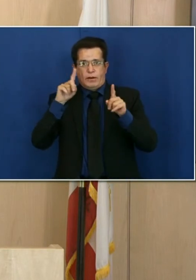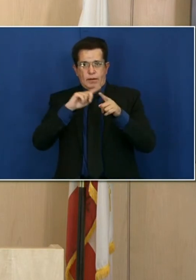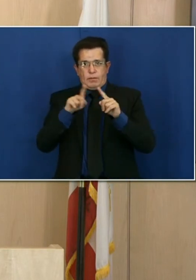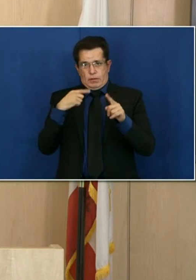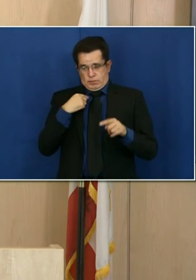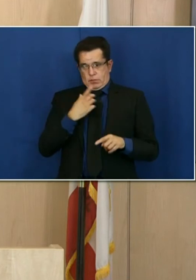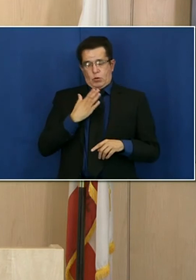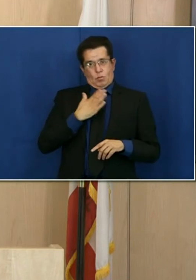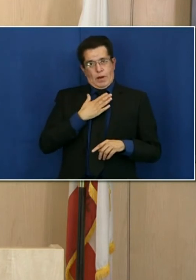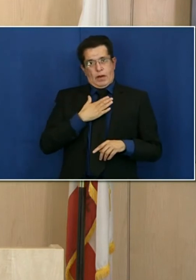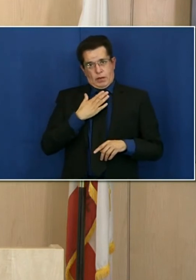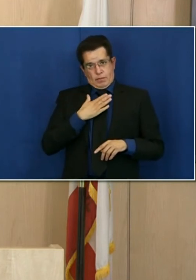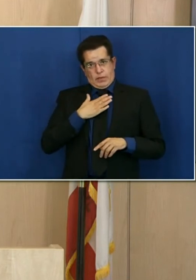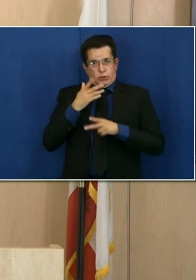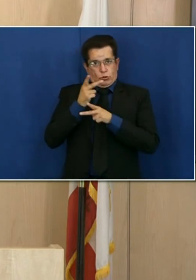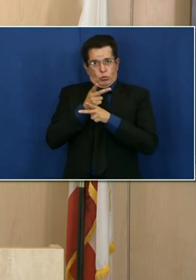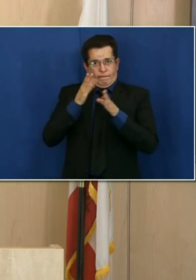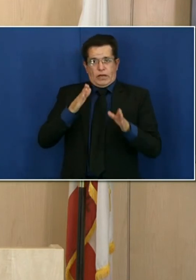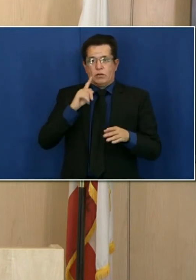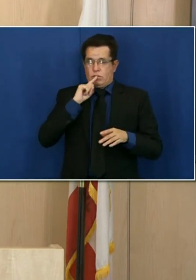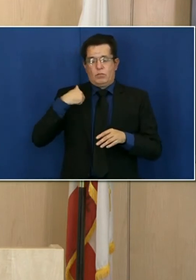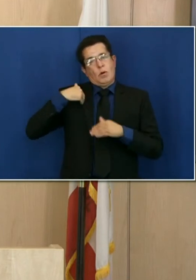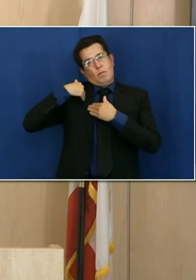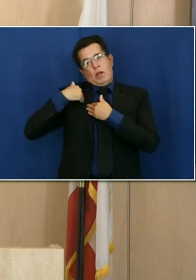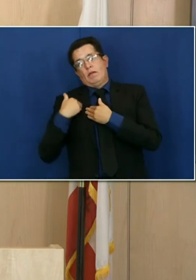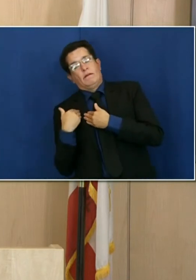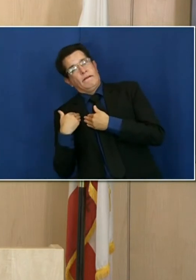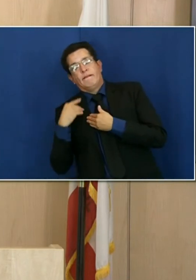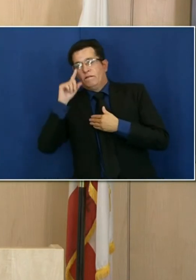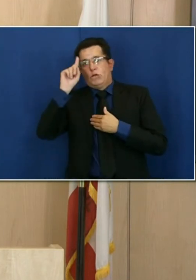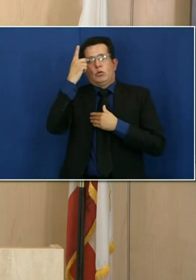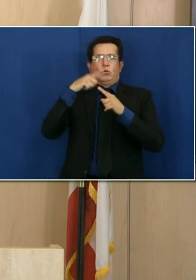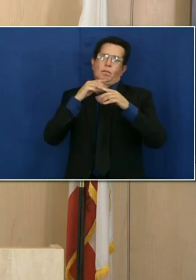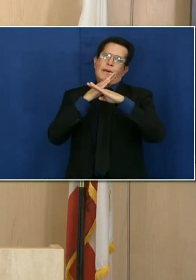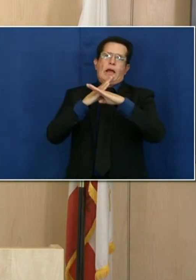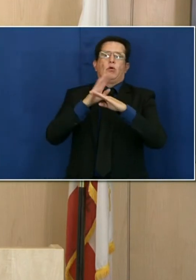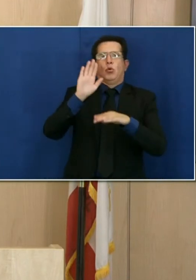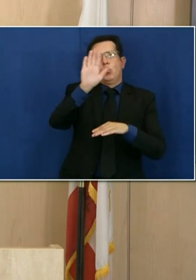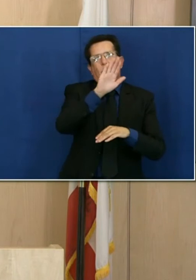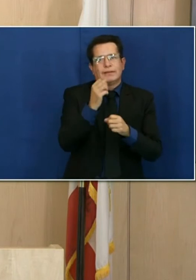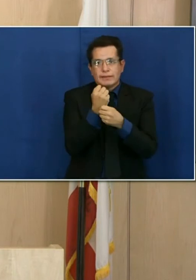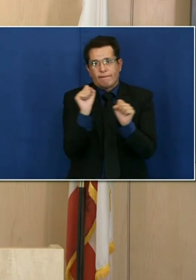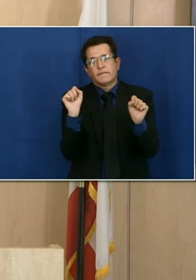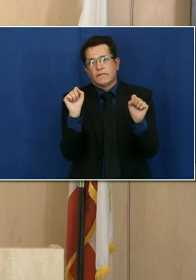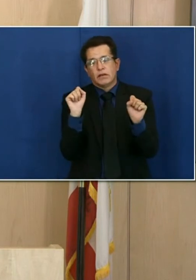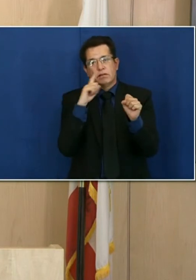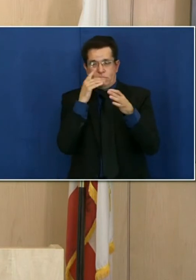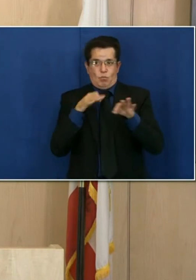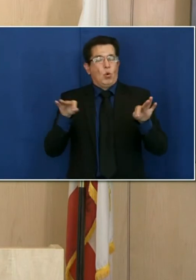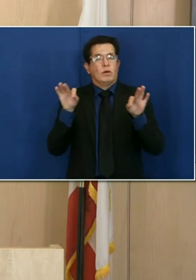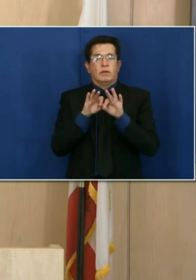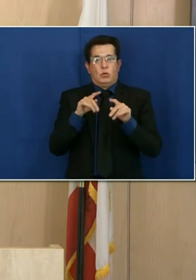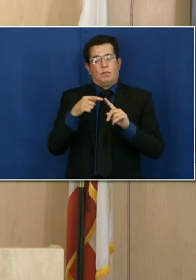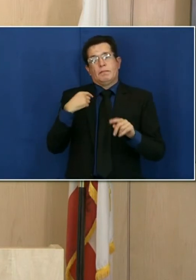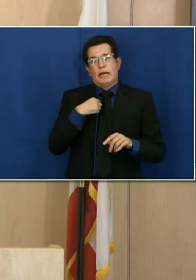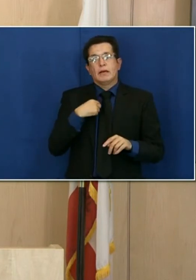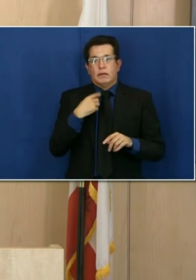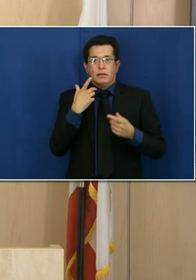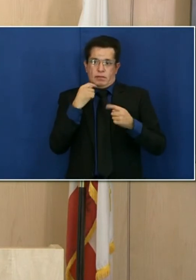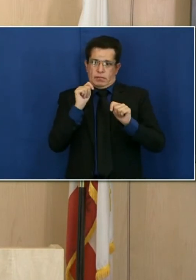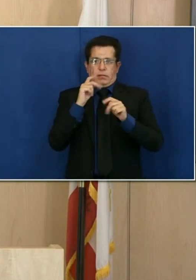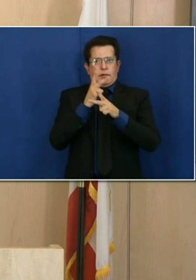one supervisor, we have an obligation first to protect public safety, and certainly just as important to me is to